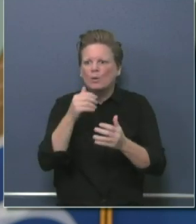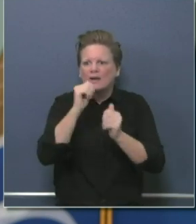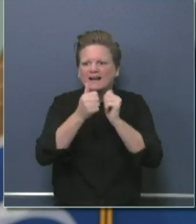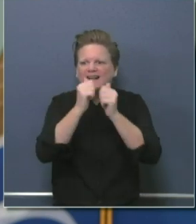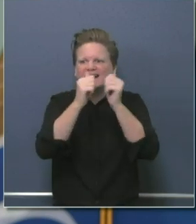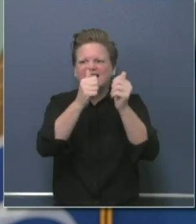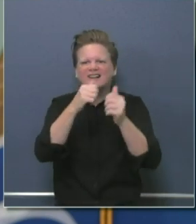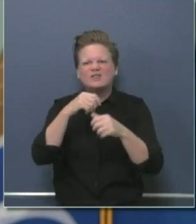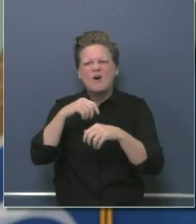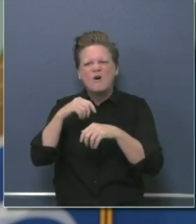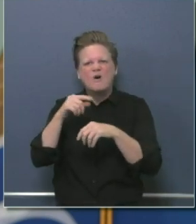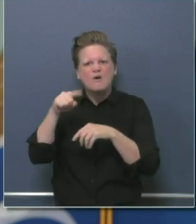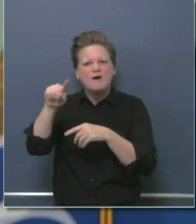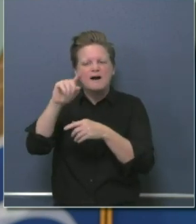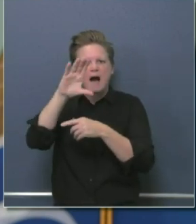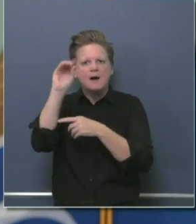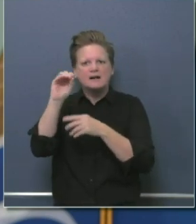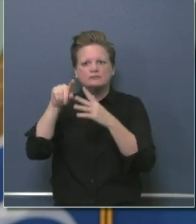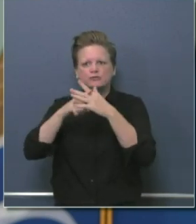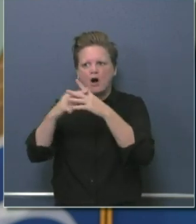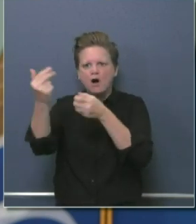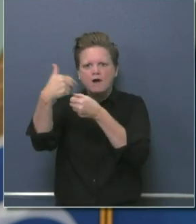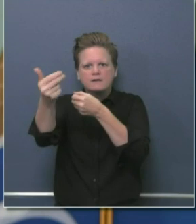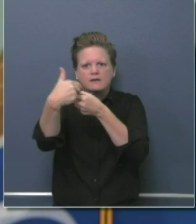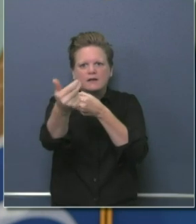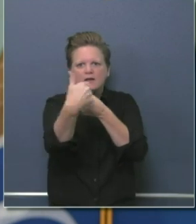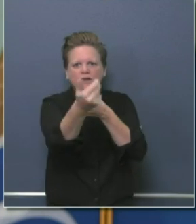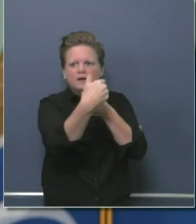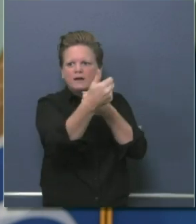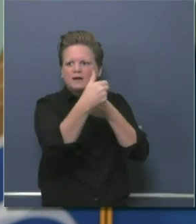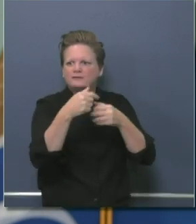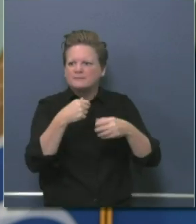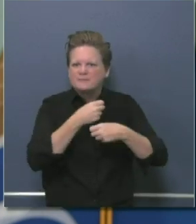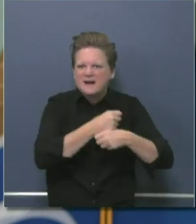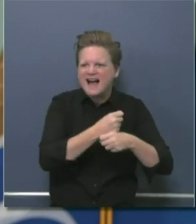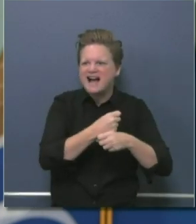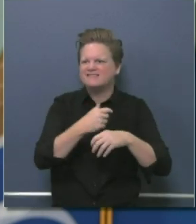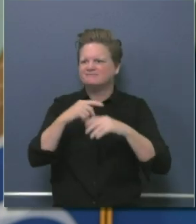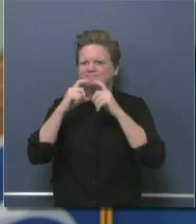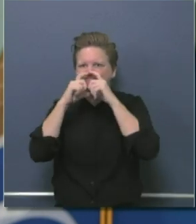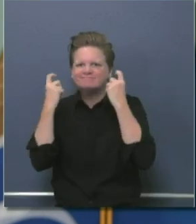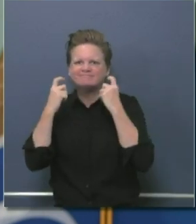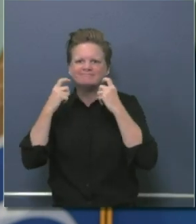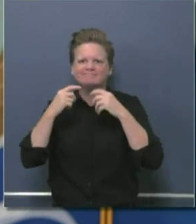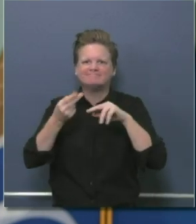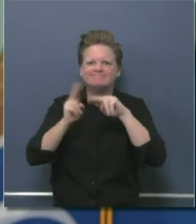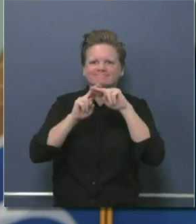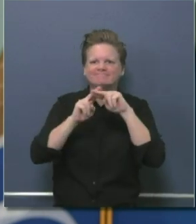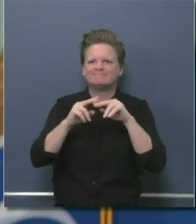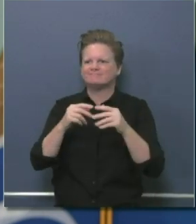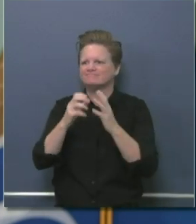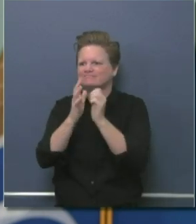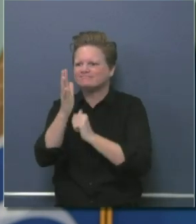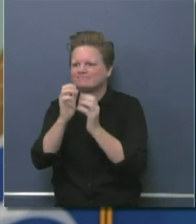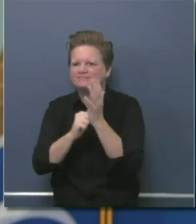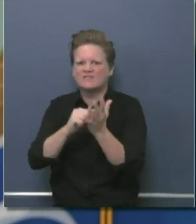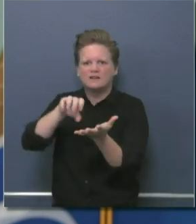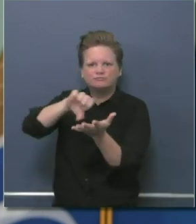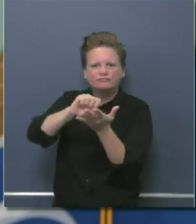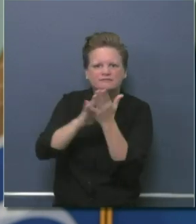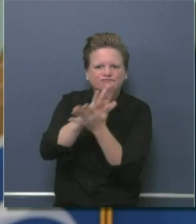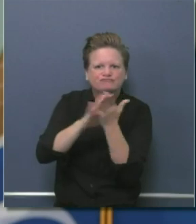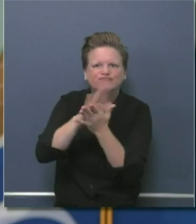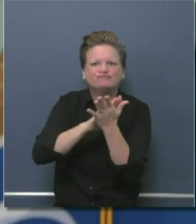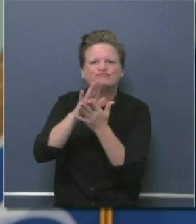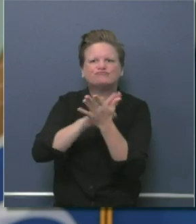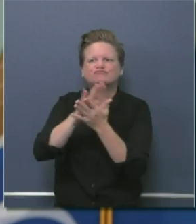the manufacturing of gowns and cloth masks, hand sanitizers. One of the biggest companies in the world, Budweiser, actually